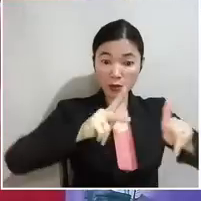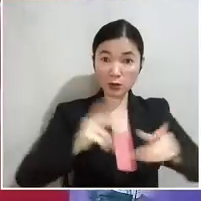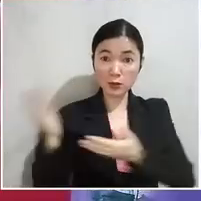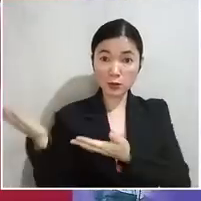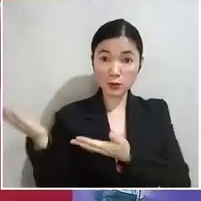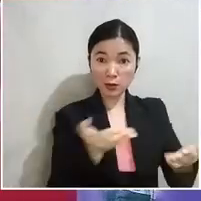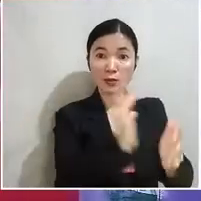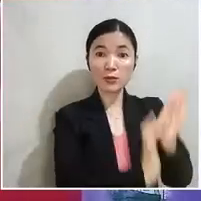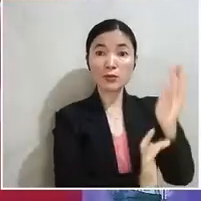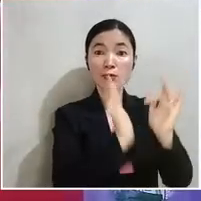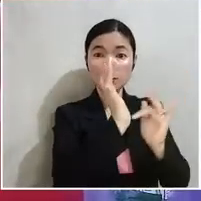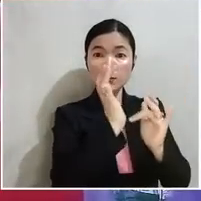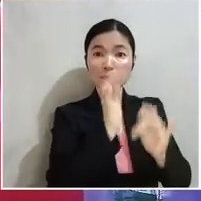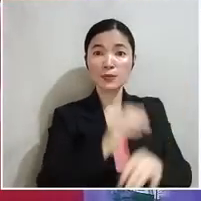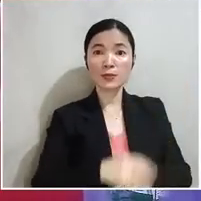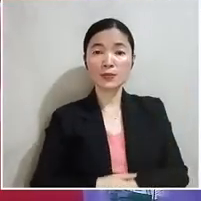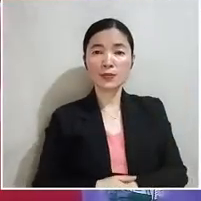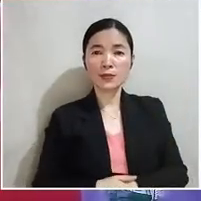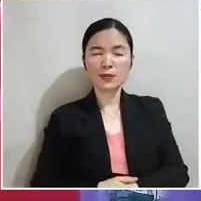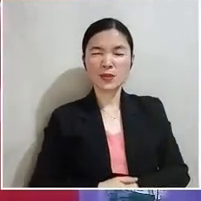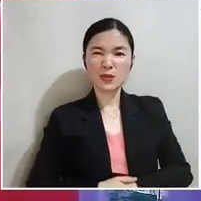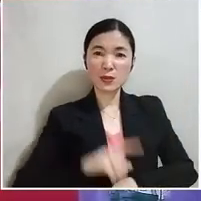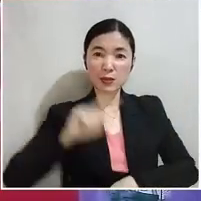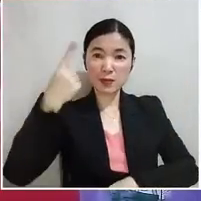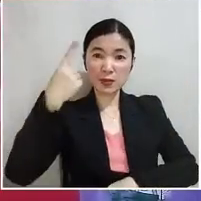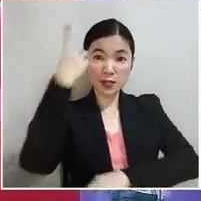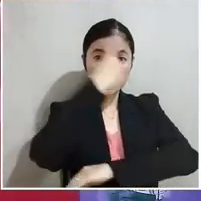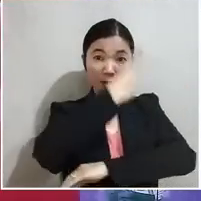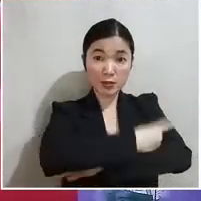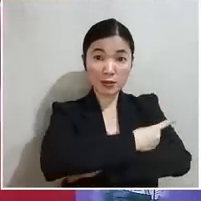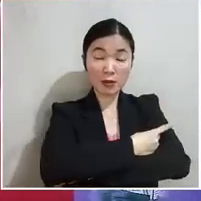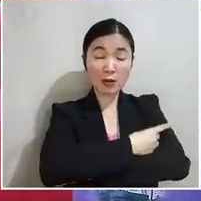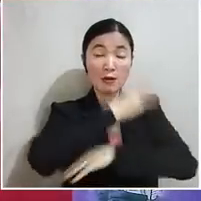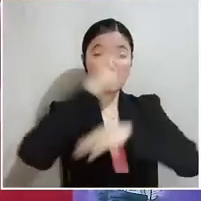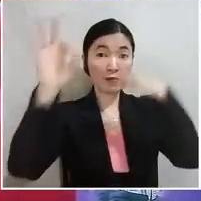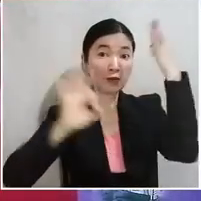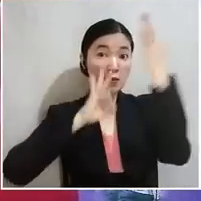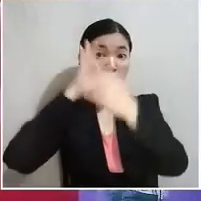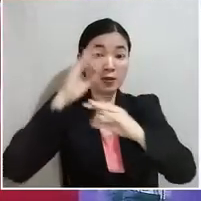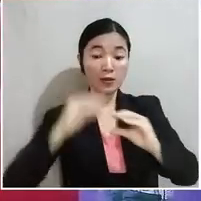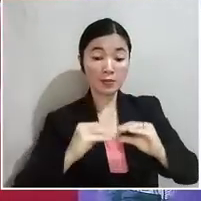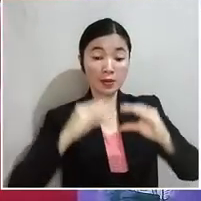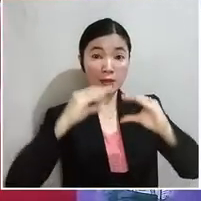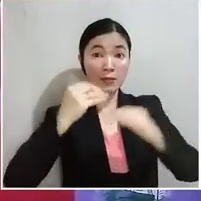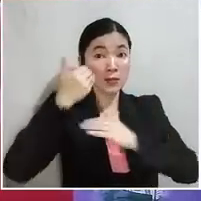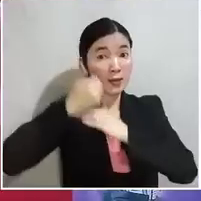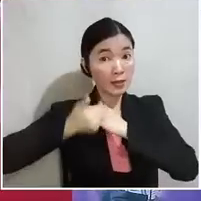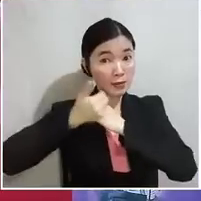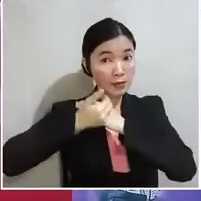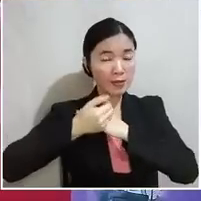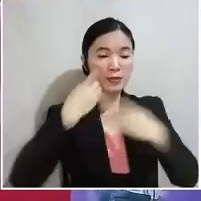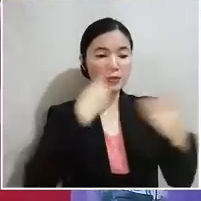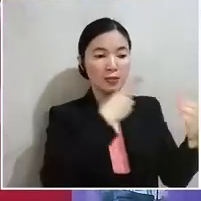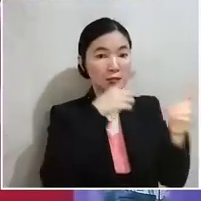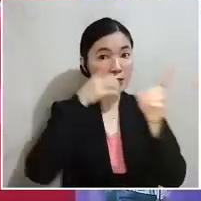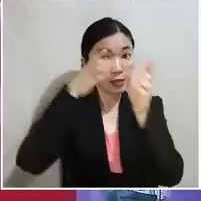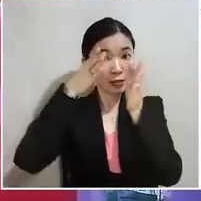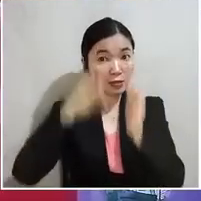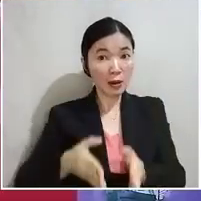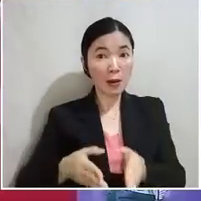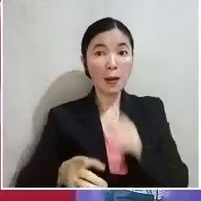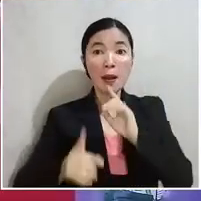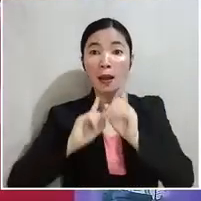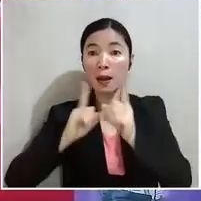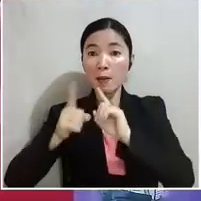over. On the first day of the Feast of Unleavened Bread, the disciples approached Jesus